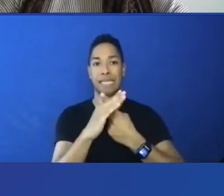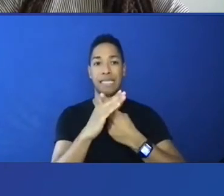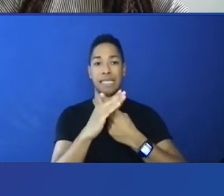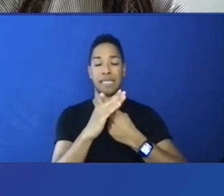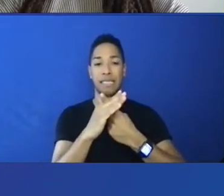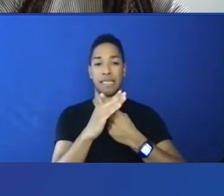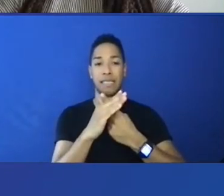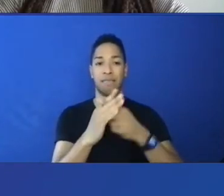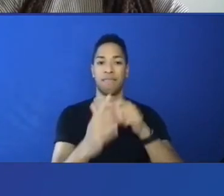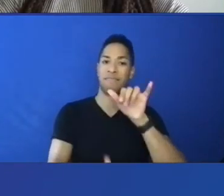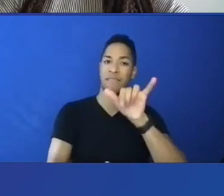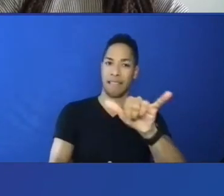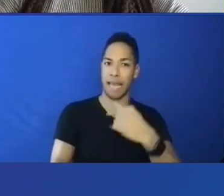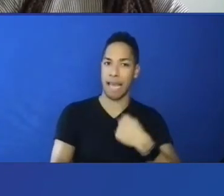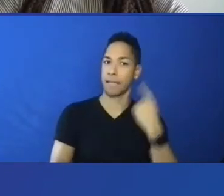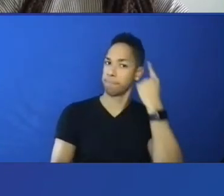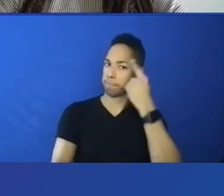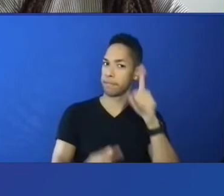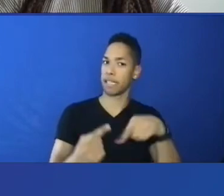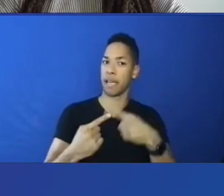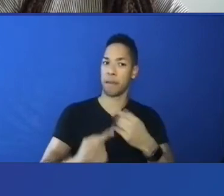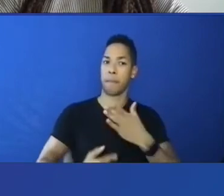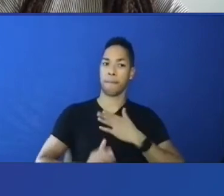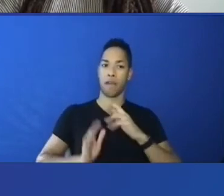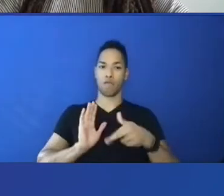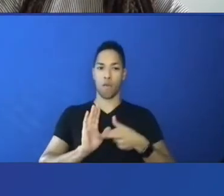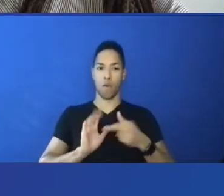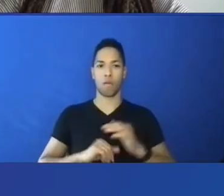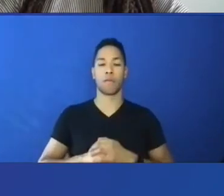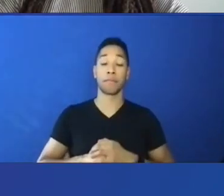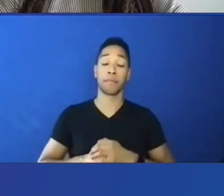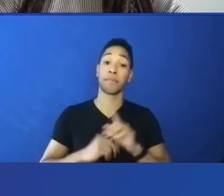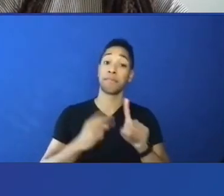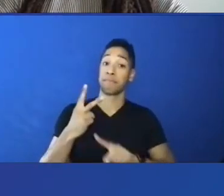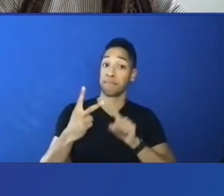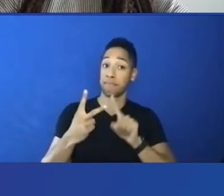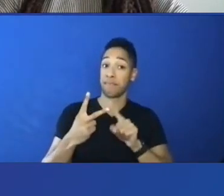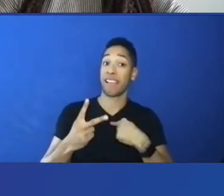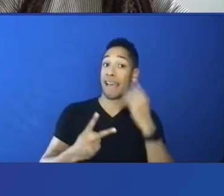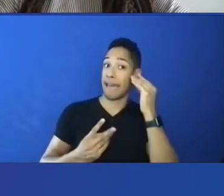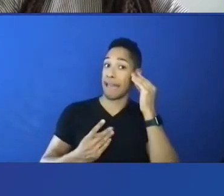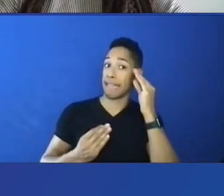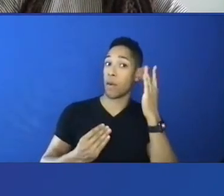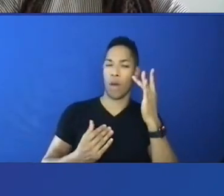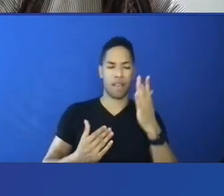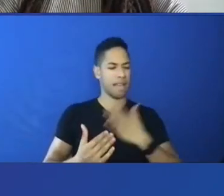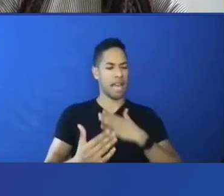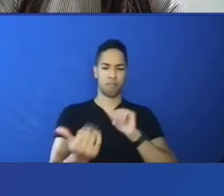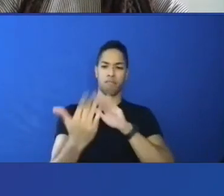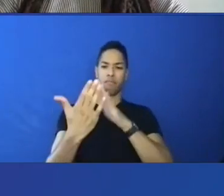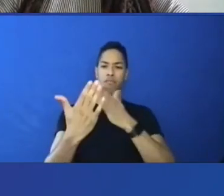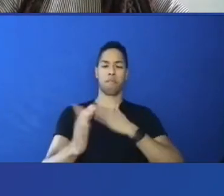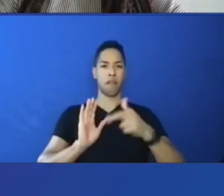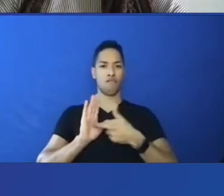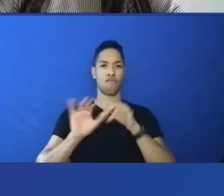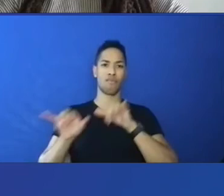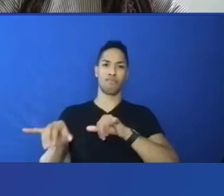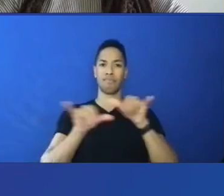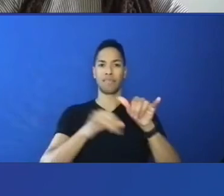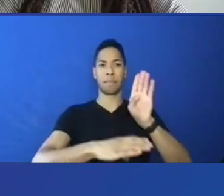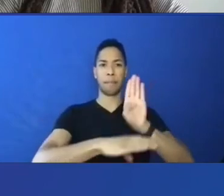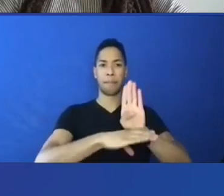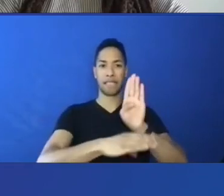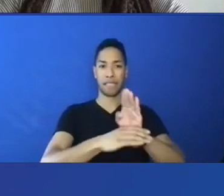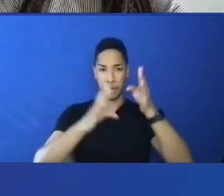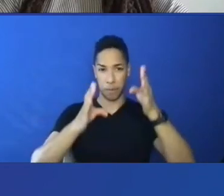own particular case. The other thing I think a lot about, because I approach my role very much like a business